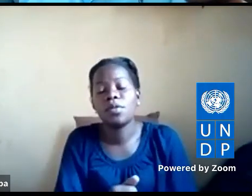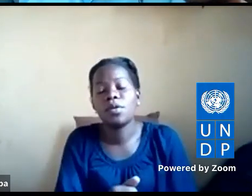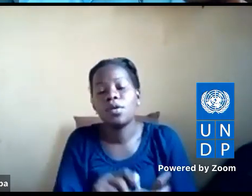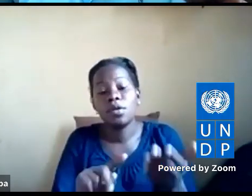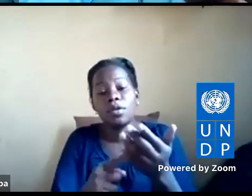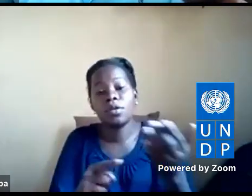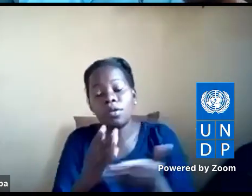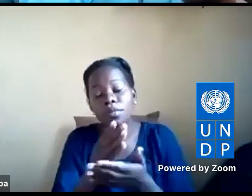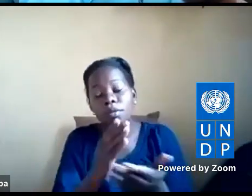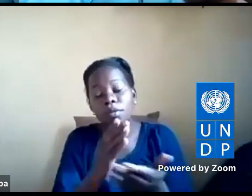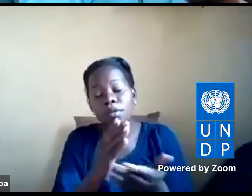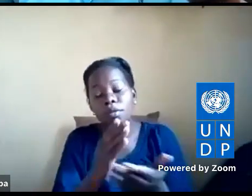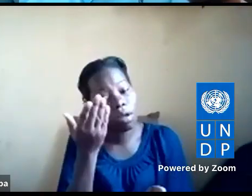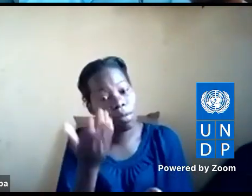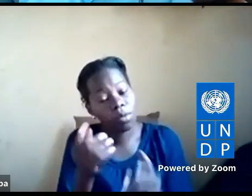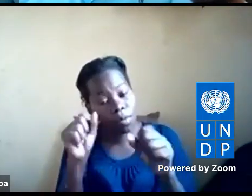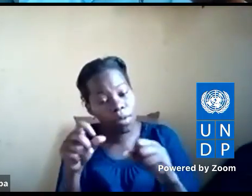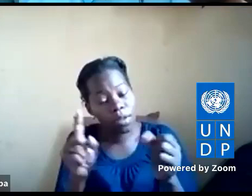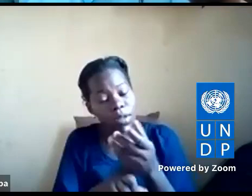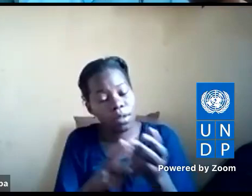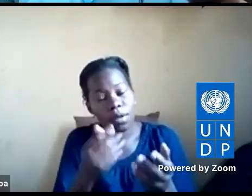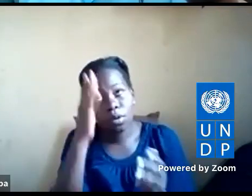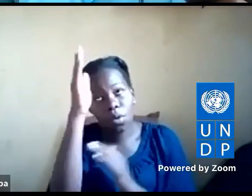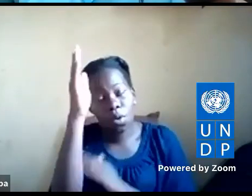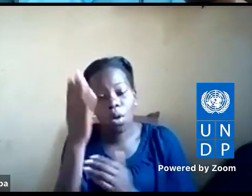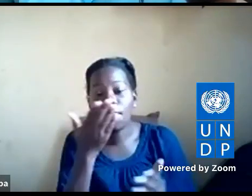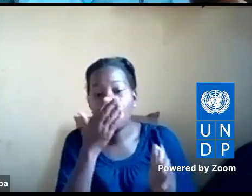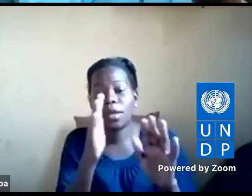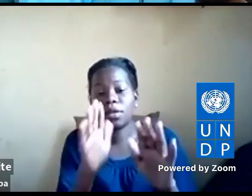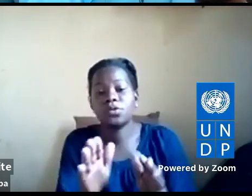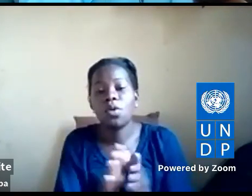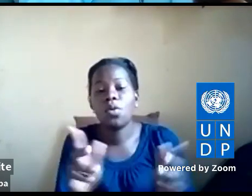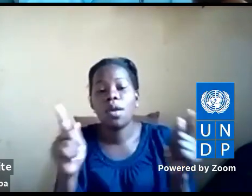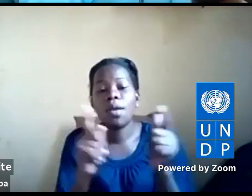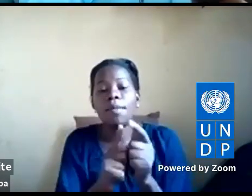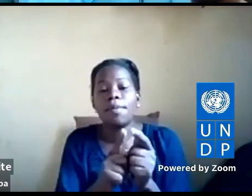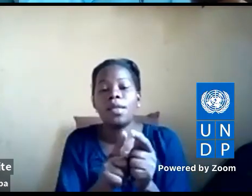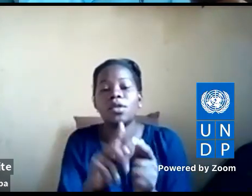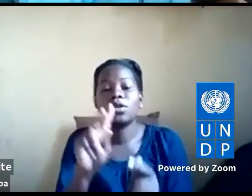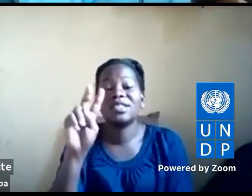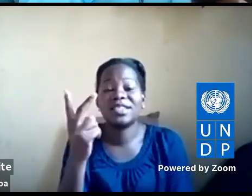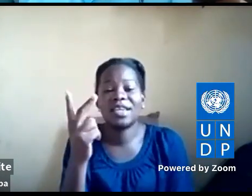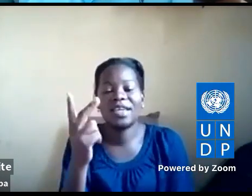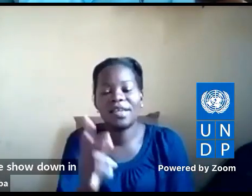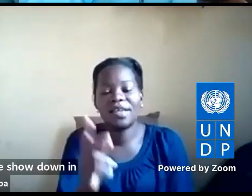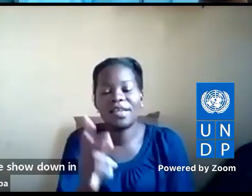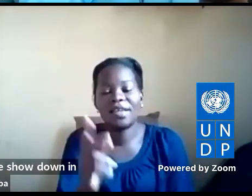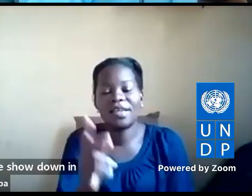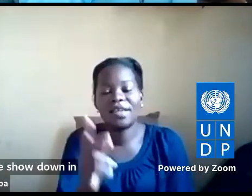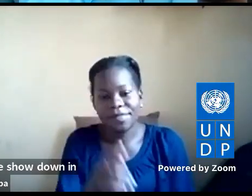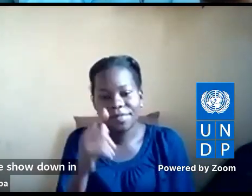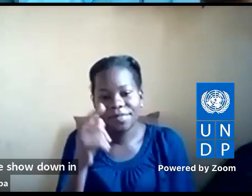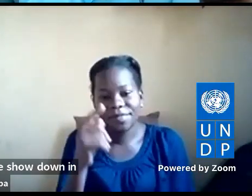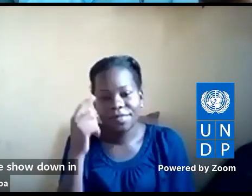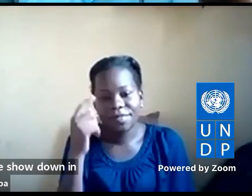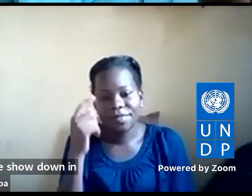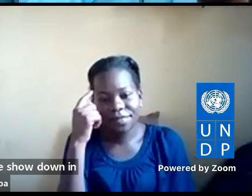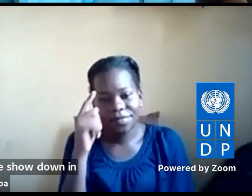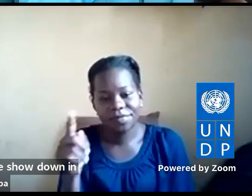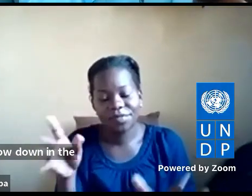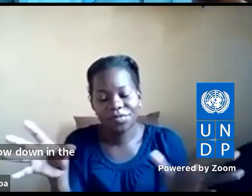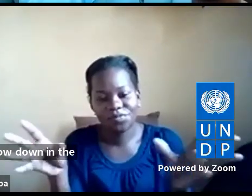that happen. God bless you. We meet on 2nd for the showdown in the bootcamp for IP.